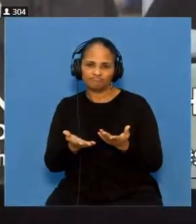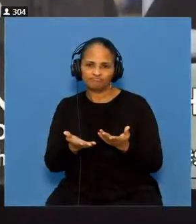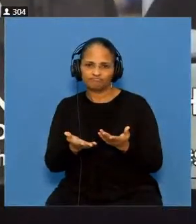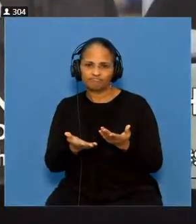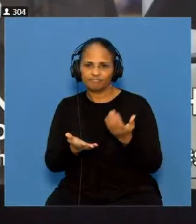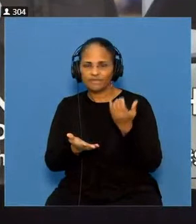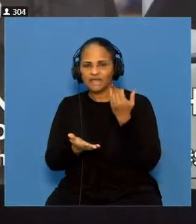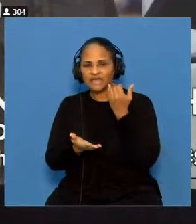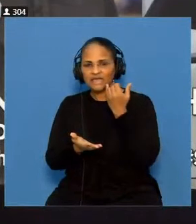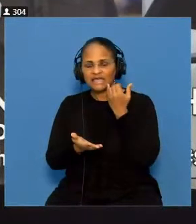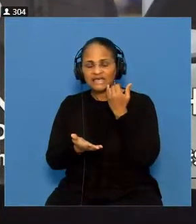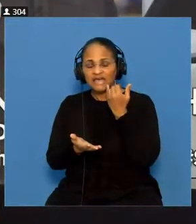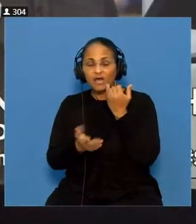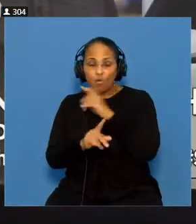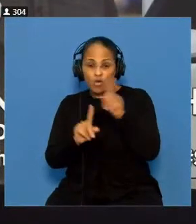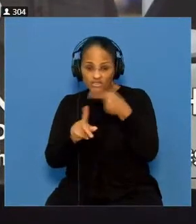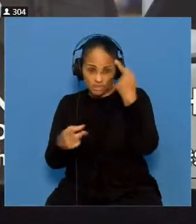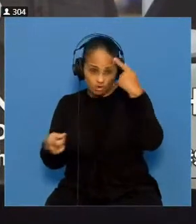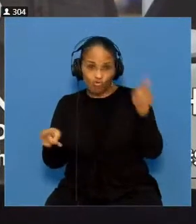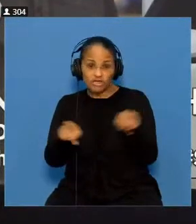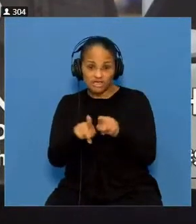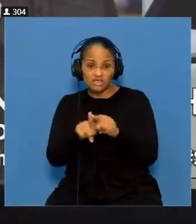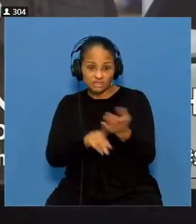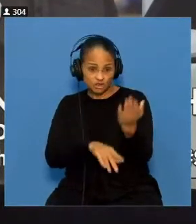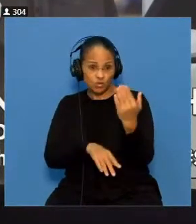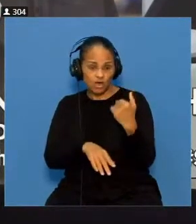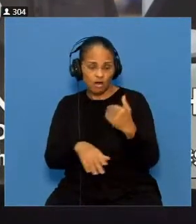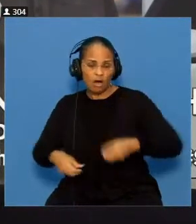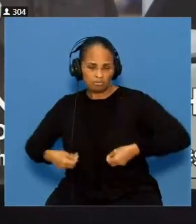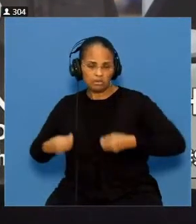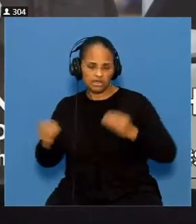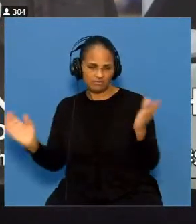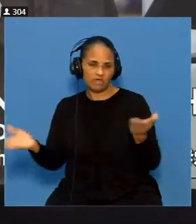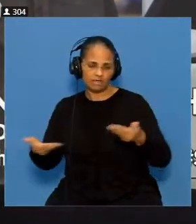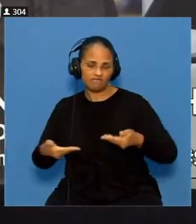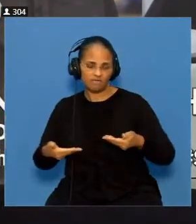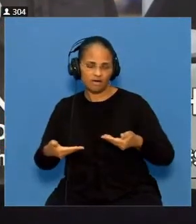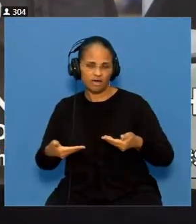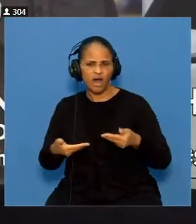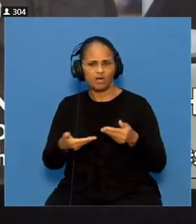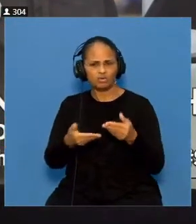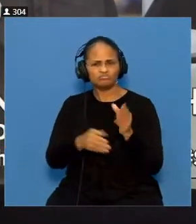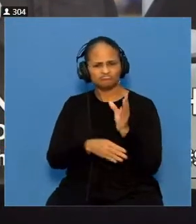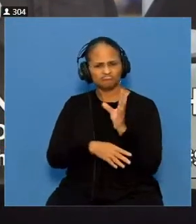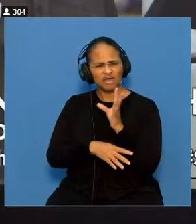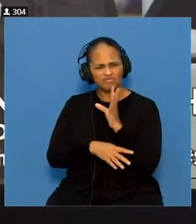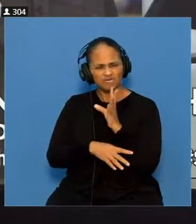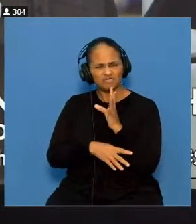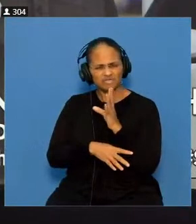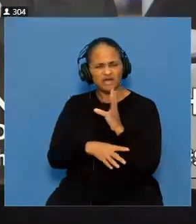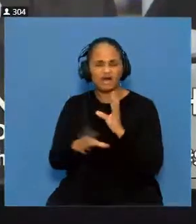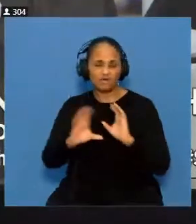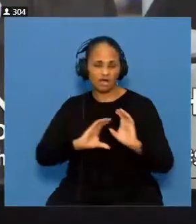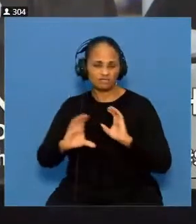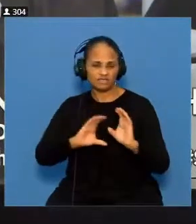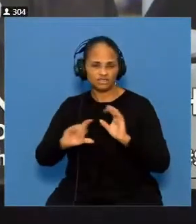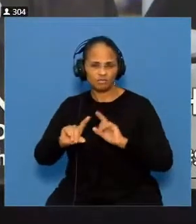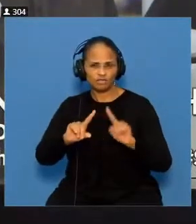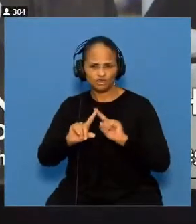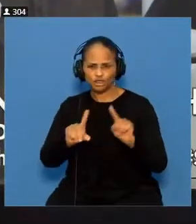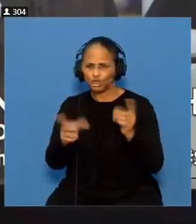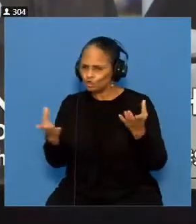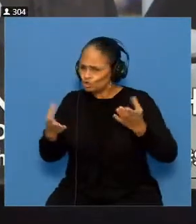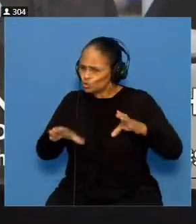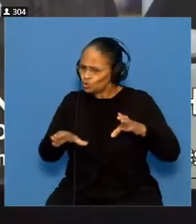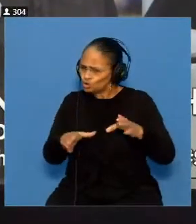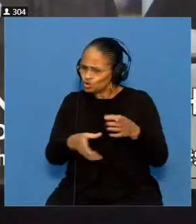press conference if she agrees. No problem. So you send out the invite. I can have a chat with Dr. Weldon. Not to worry. You don't want to ask me questions, Trevor? I